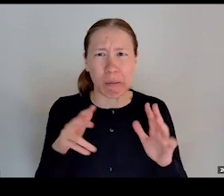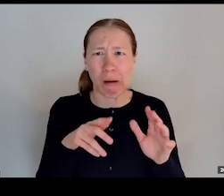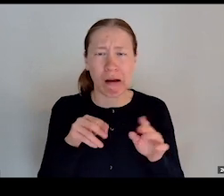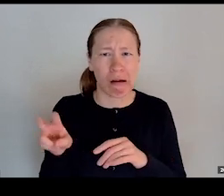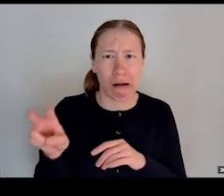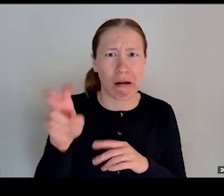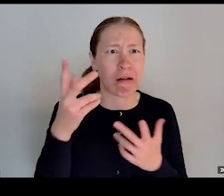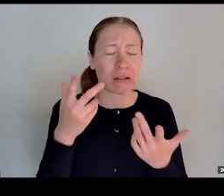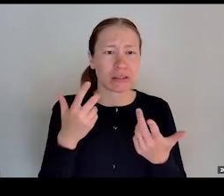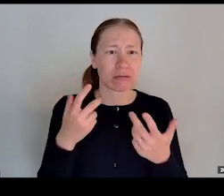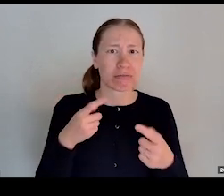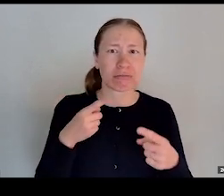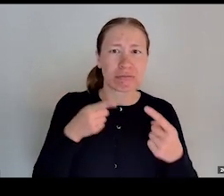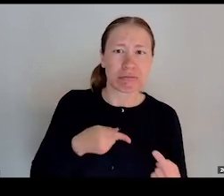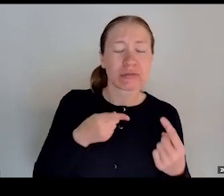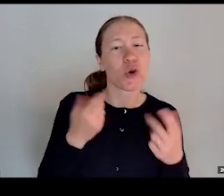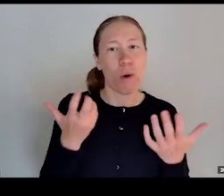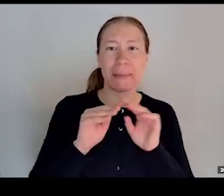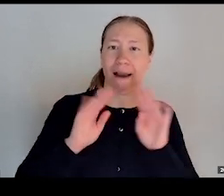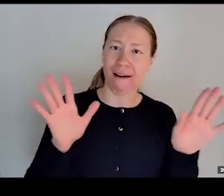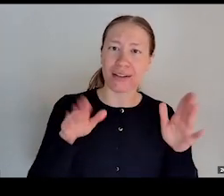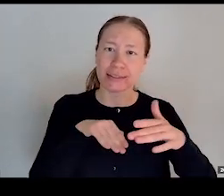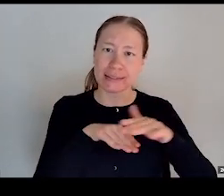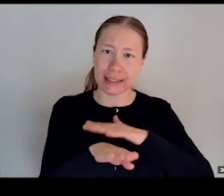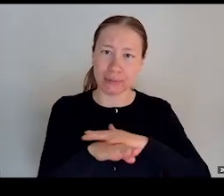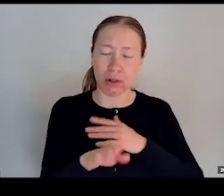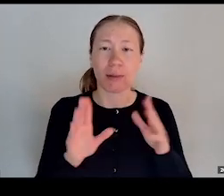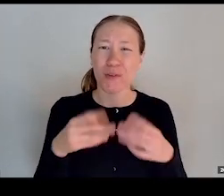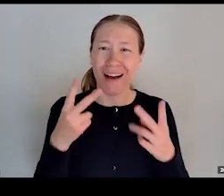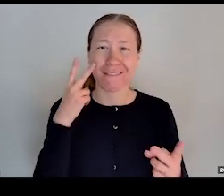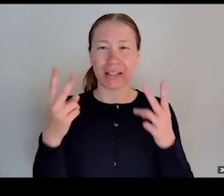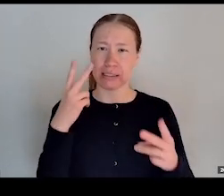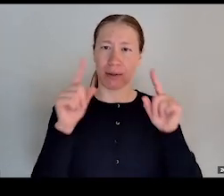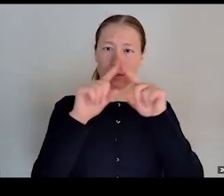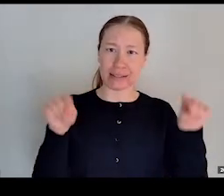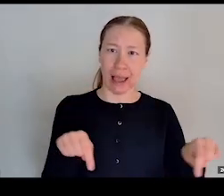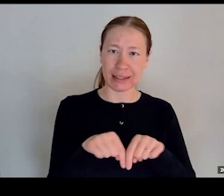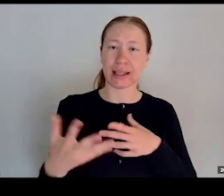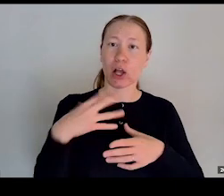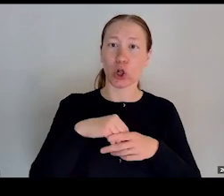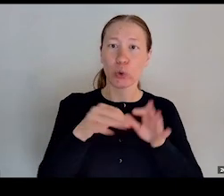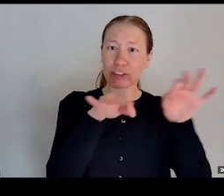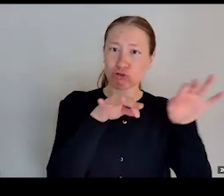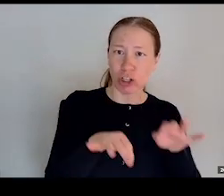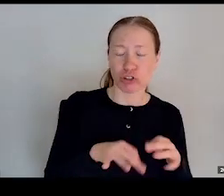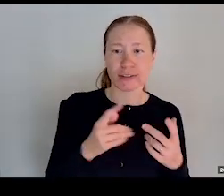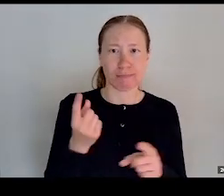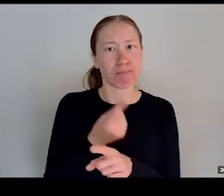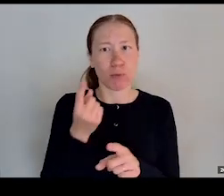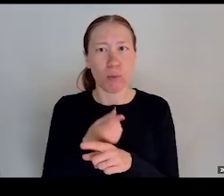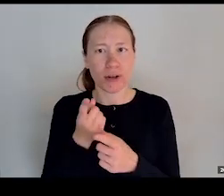be obvious, apparent, and accessible. So we want to provide visible signage that include instructions and appropriate